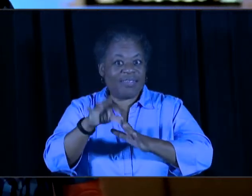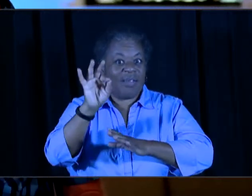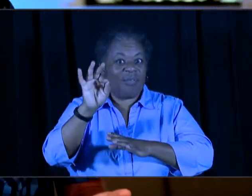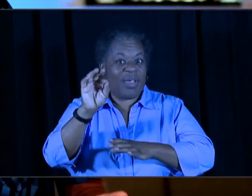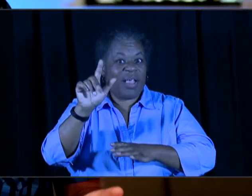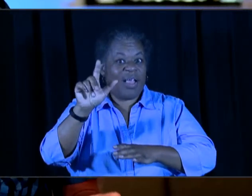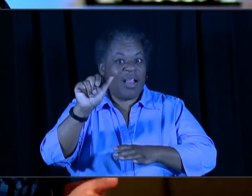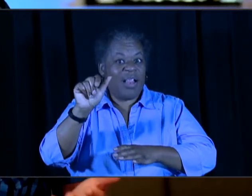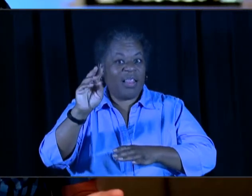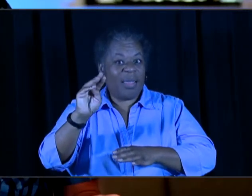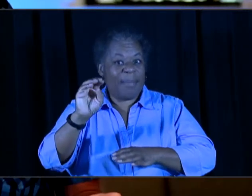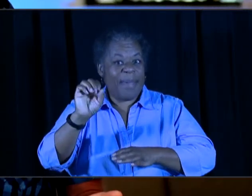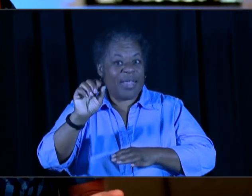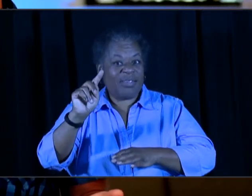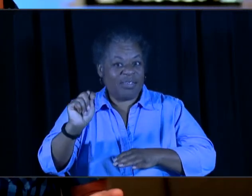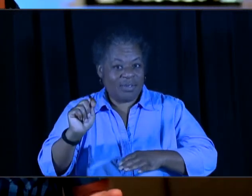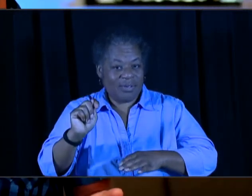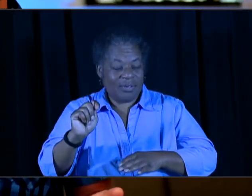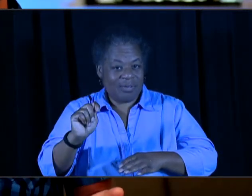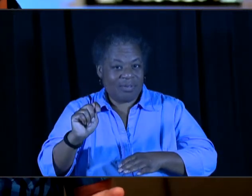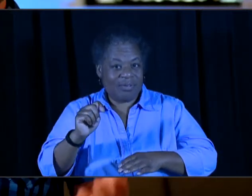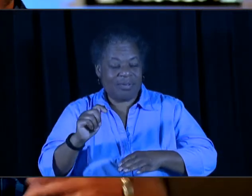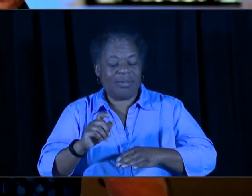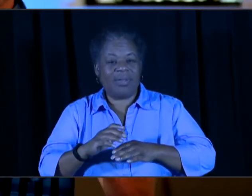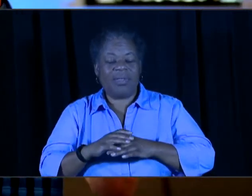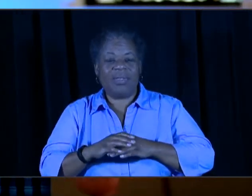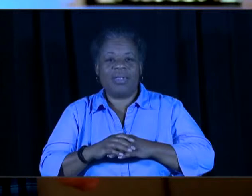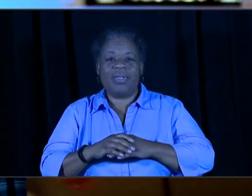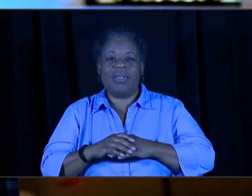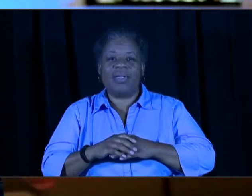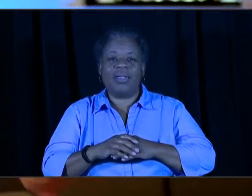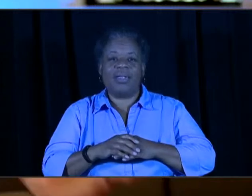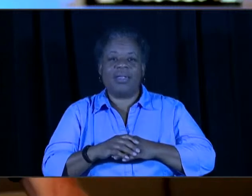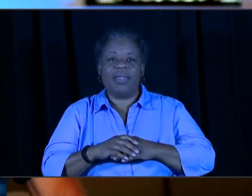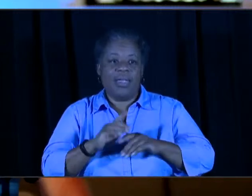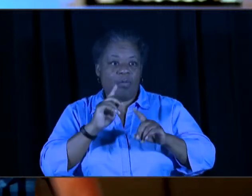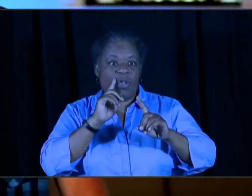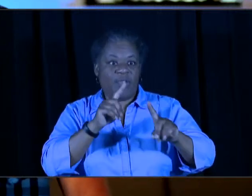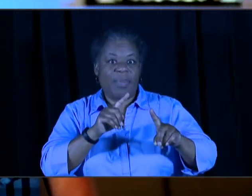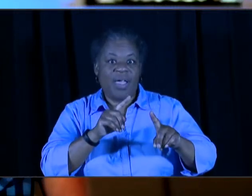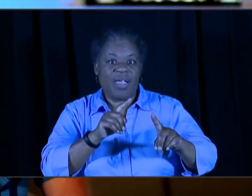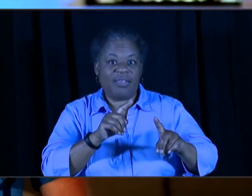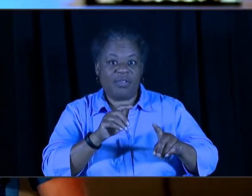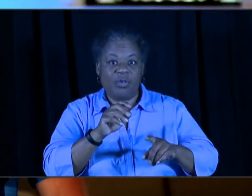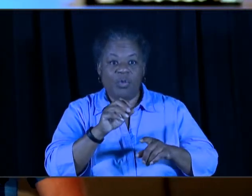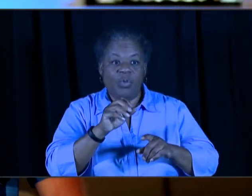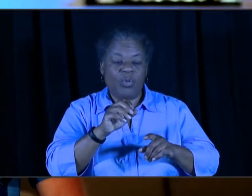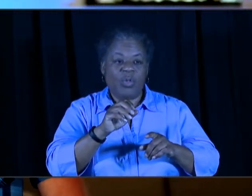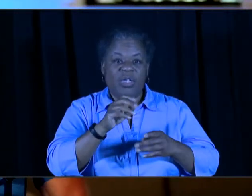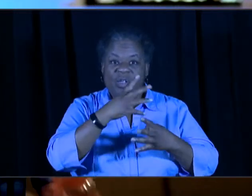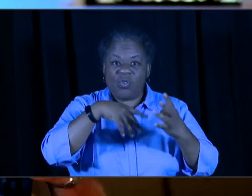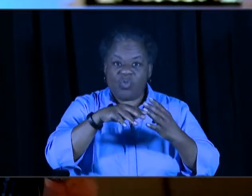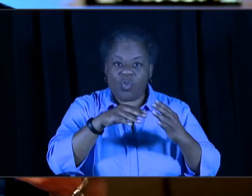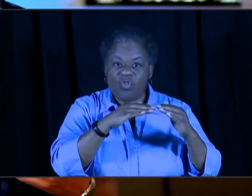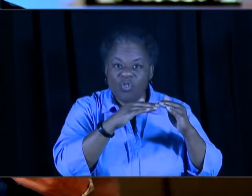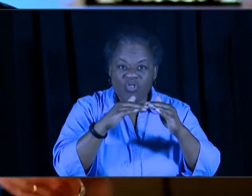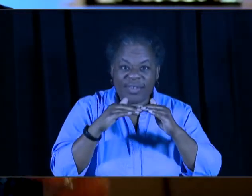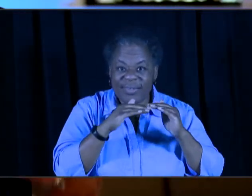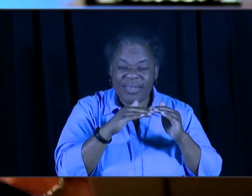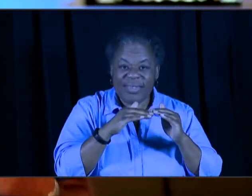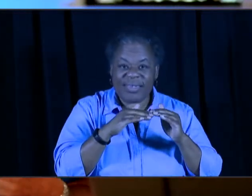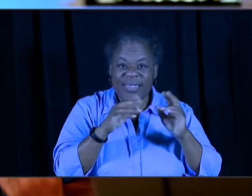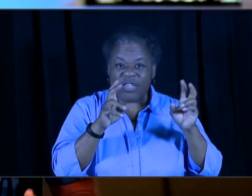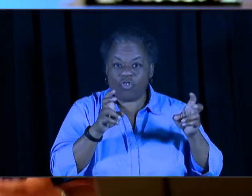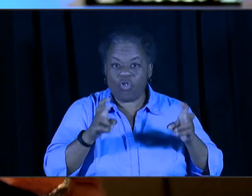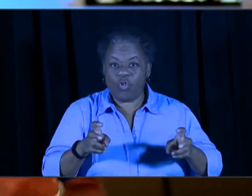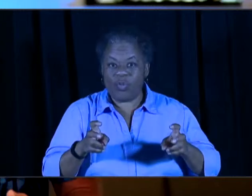of lament in recent years. In part in response to the social justice issues that we're all facing, but also in response